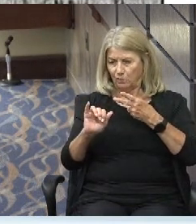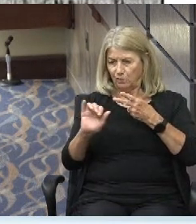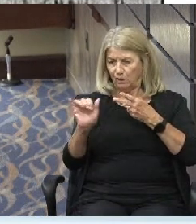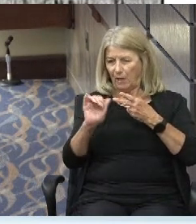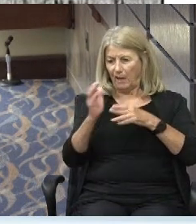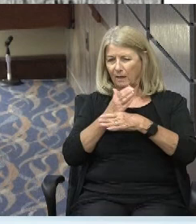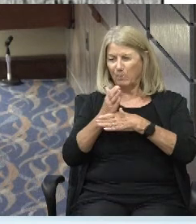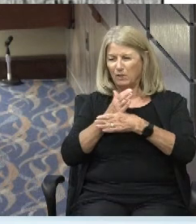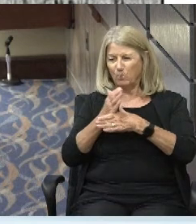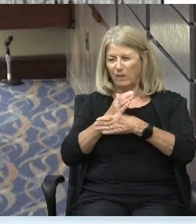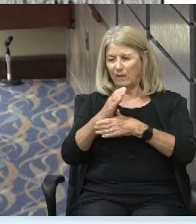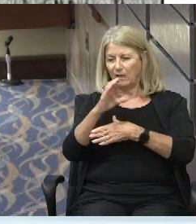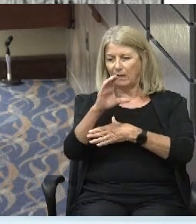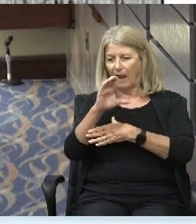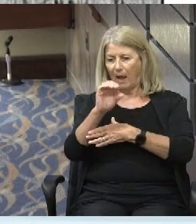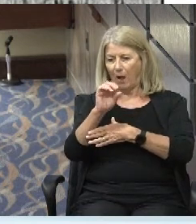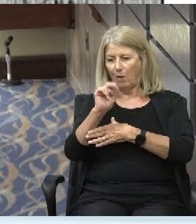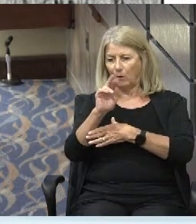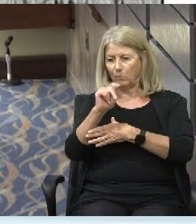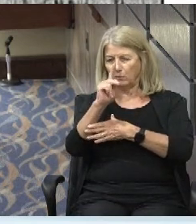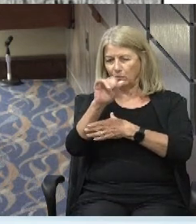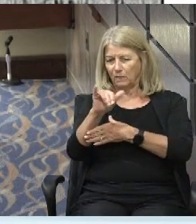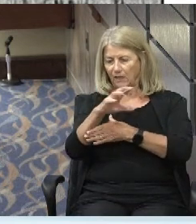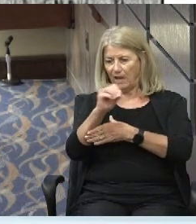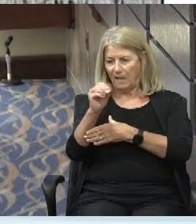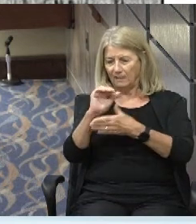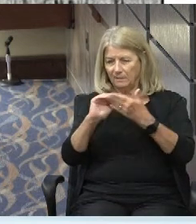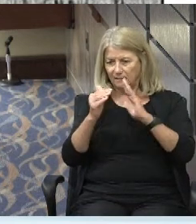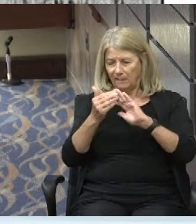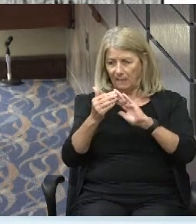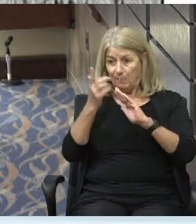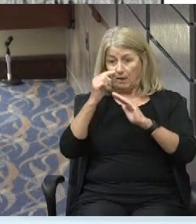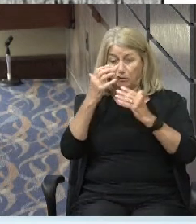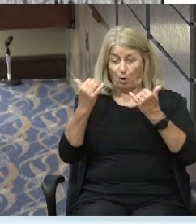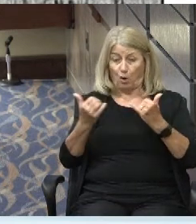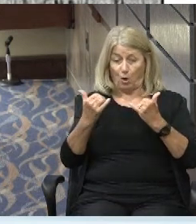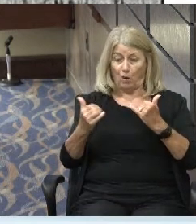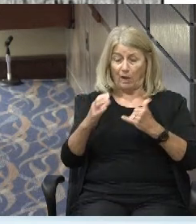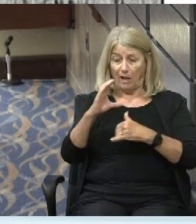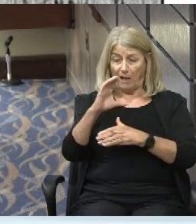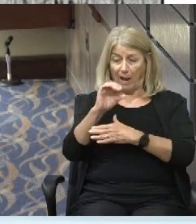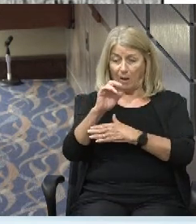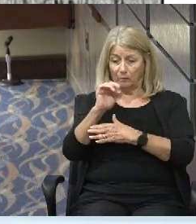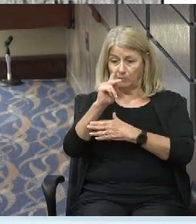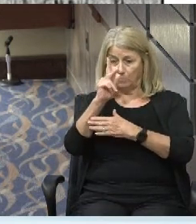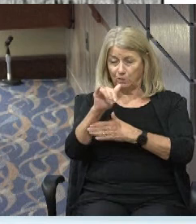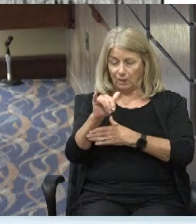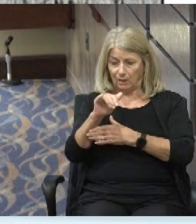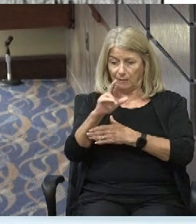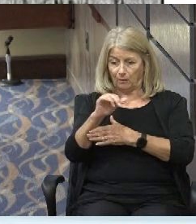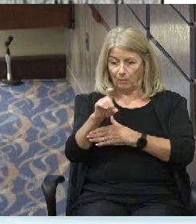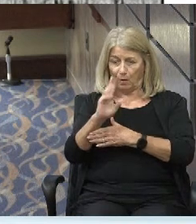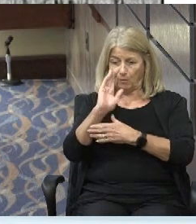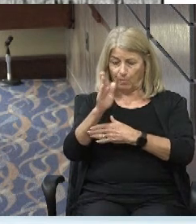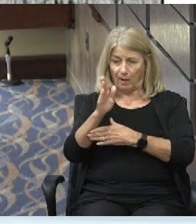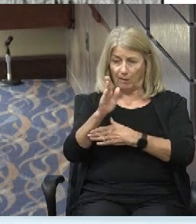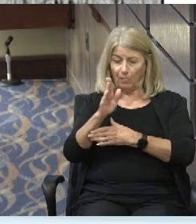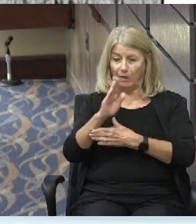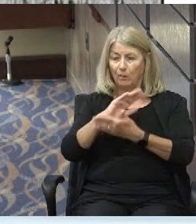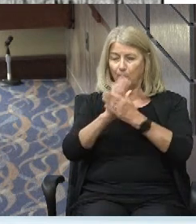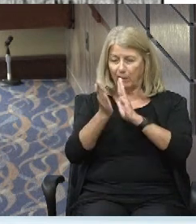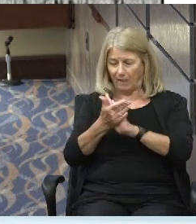a county and a city street standard, because it is currently a county road that will be coming into the city. The